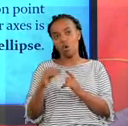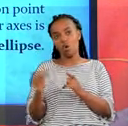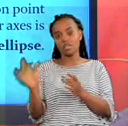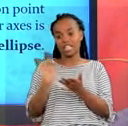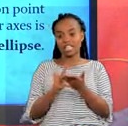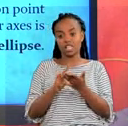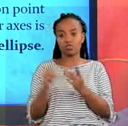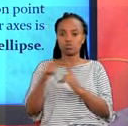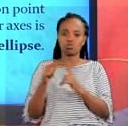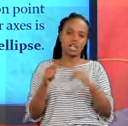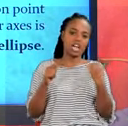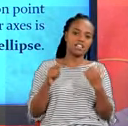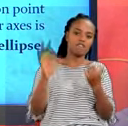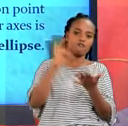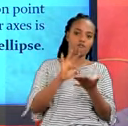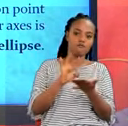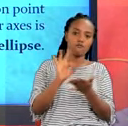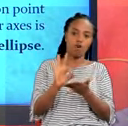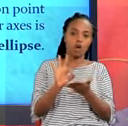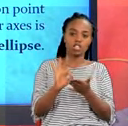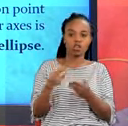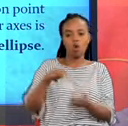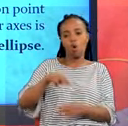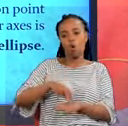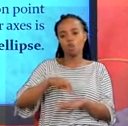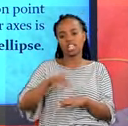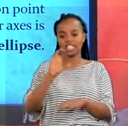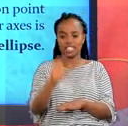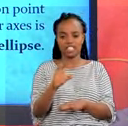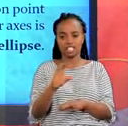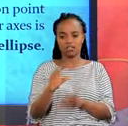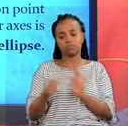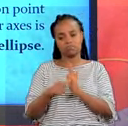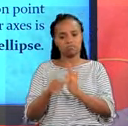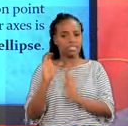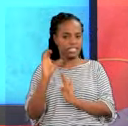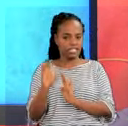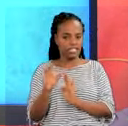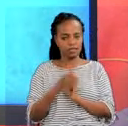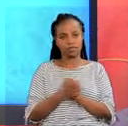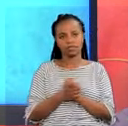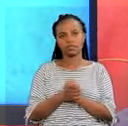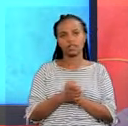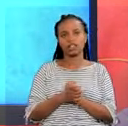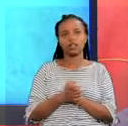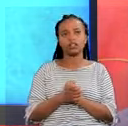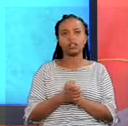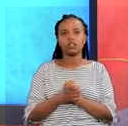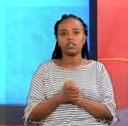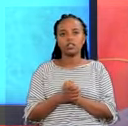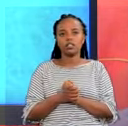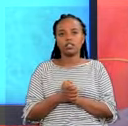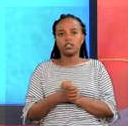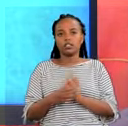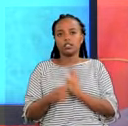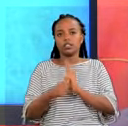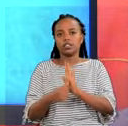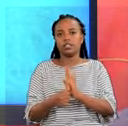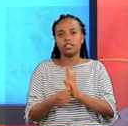center to the other focus is constant. It is C. It's denoted by C. So it's denoted